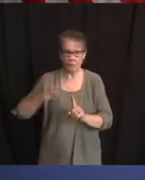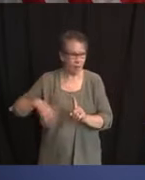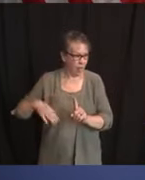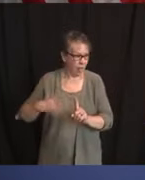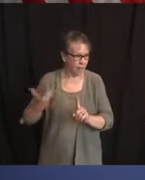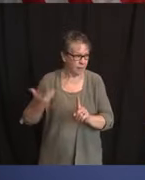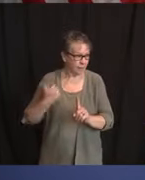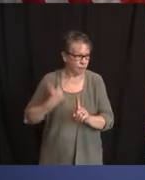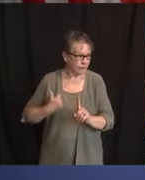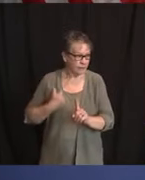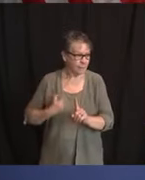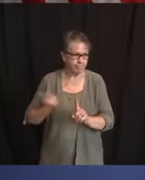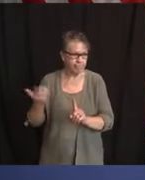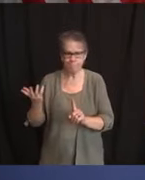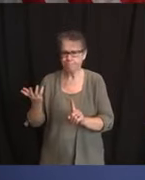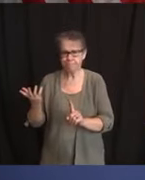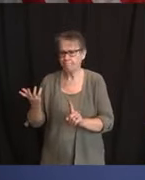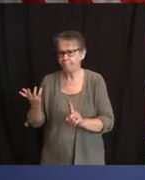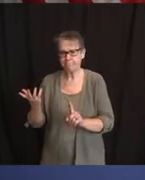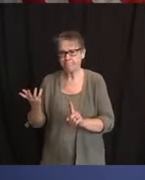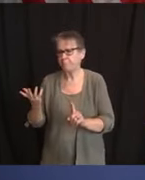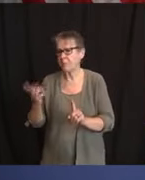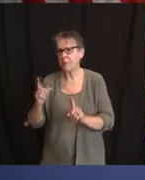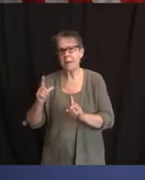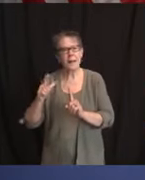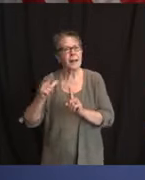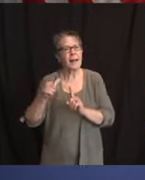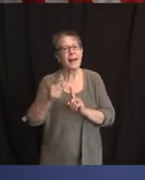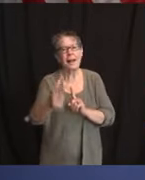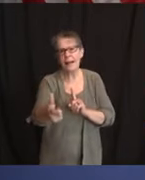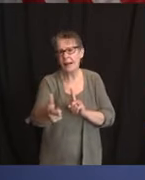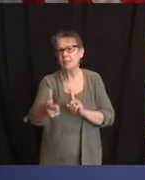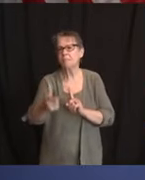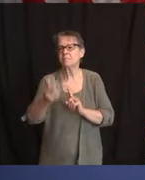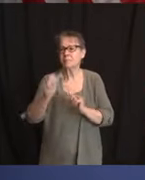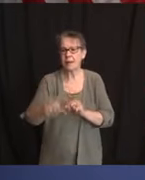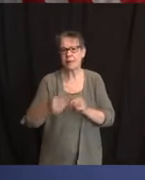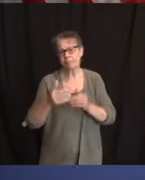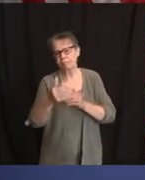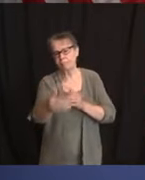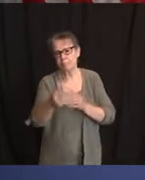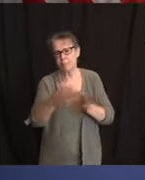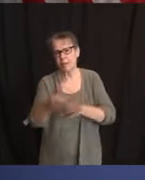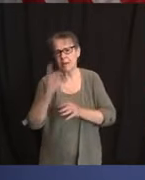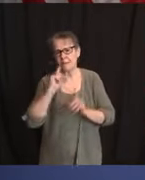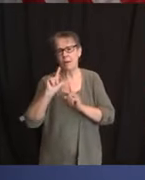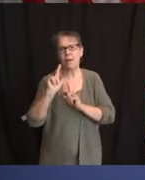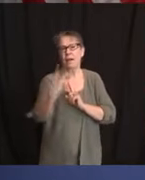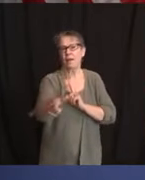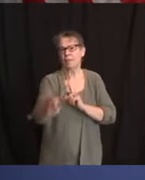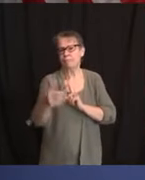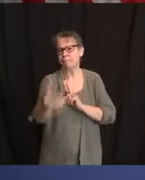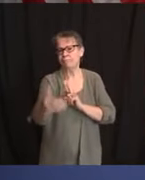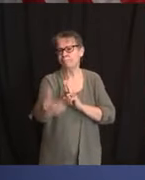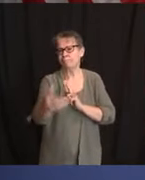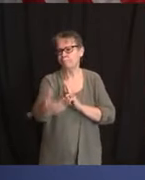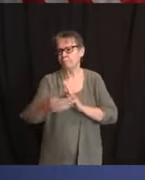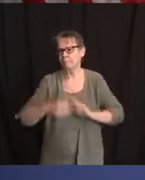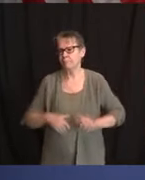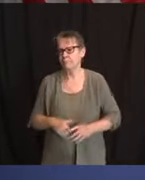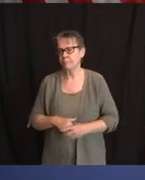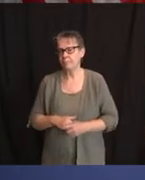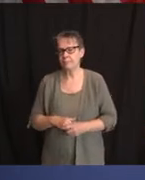As I said, there's nothing like losing somebody. So let's just put fatalities, serious illness to a respectful aside